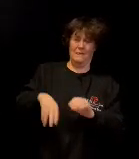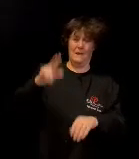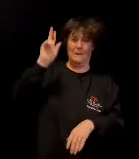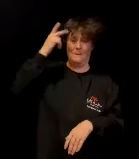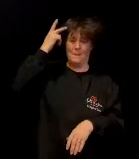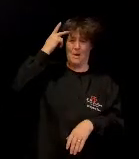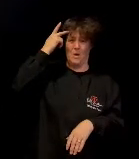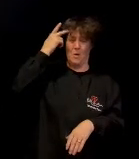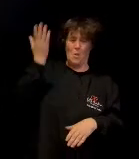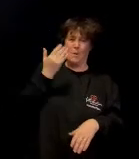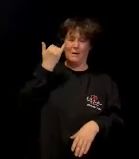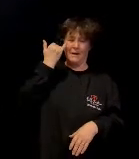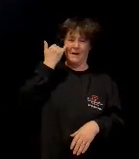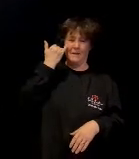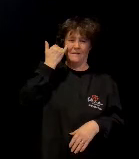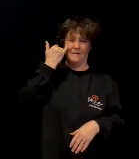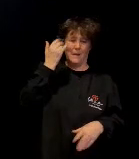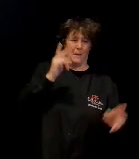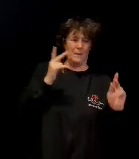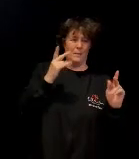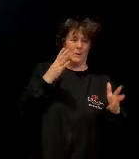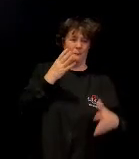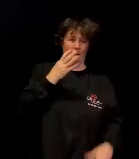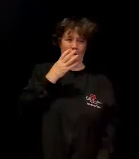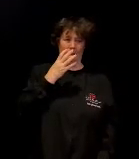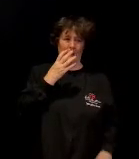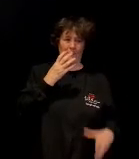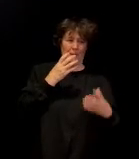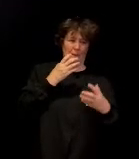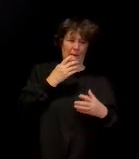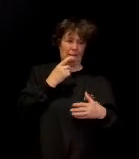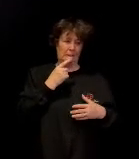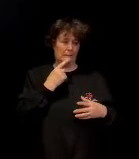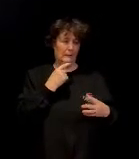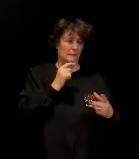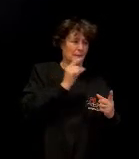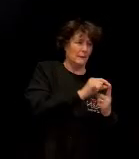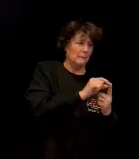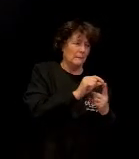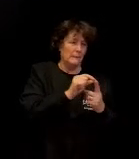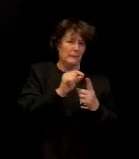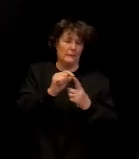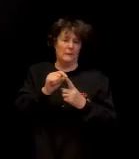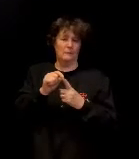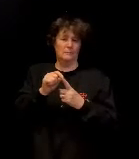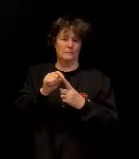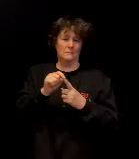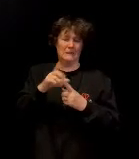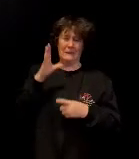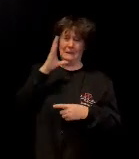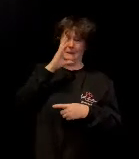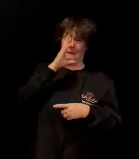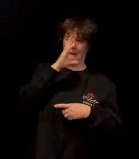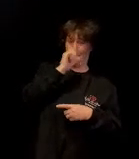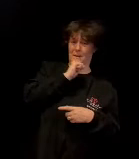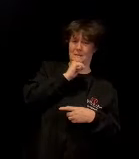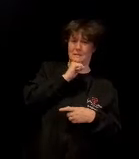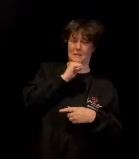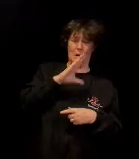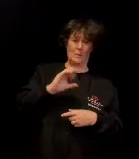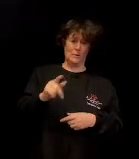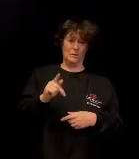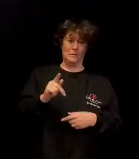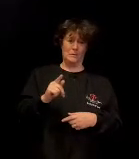would have been all mad, like you said, went off to the side? Pouted a little bit. He'd have missed the opportunity to bless Publius's father.